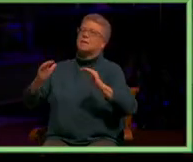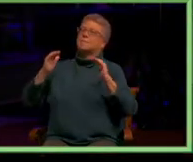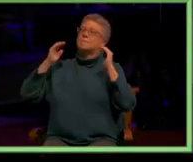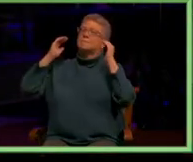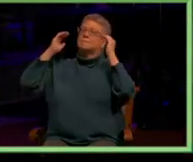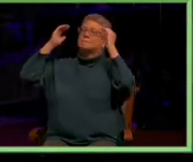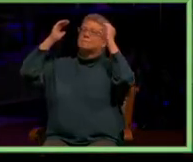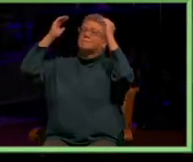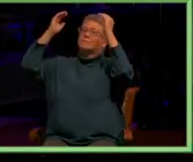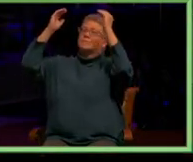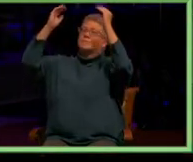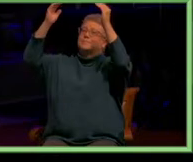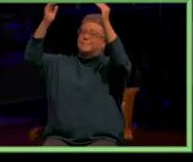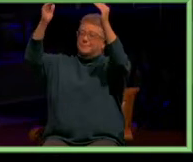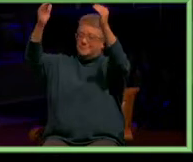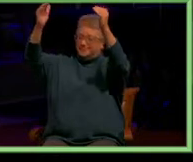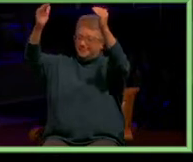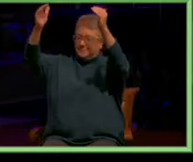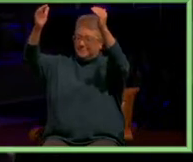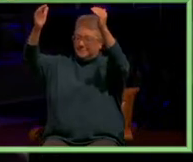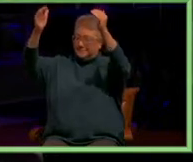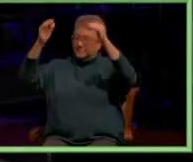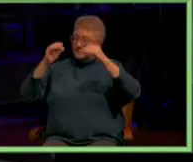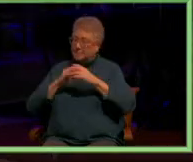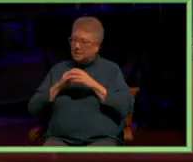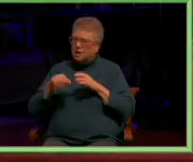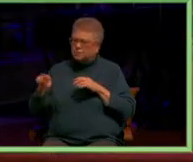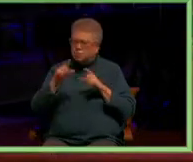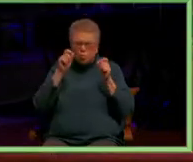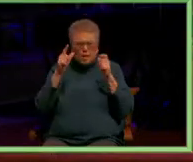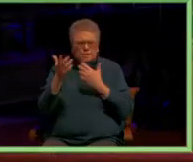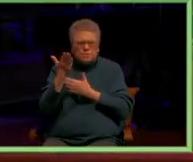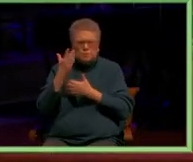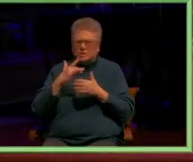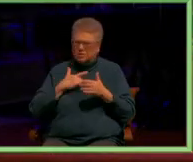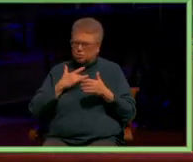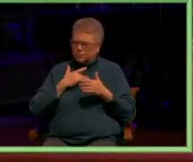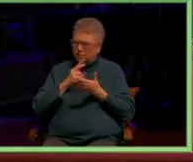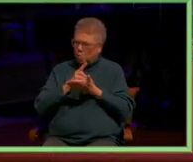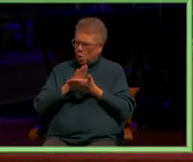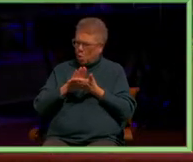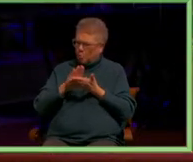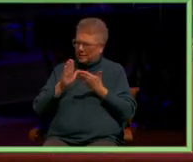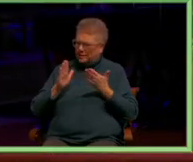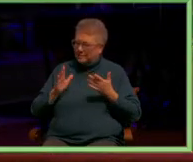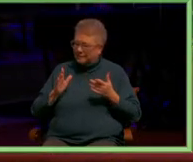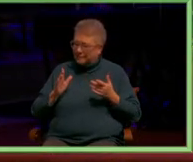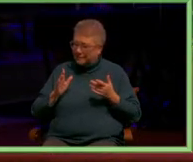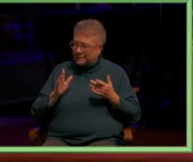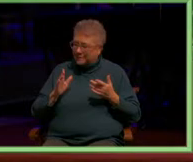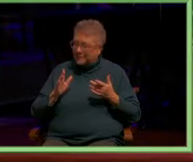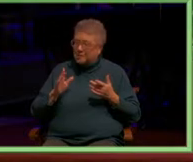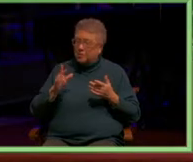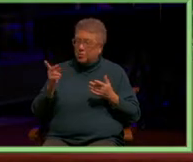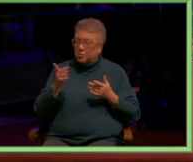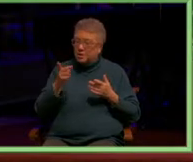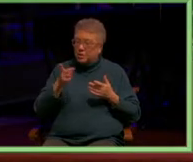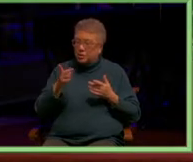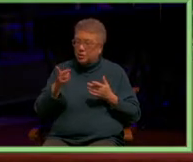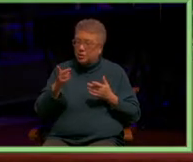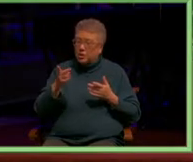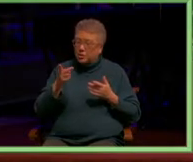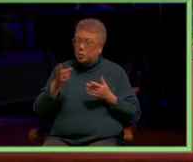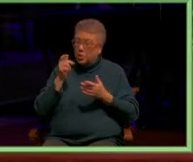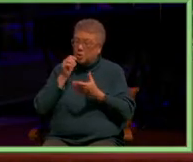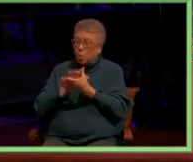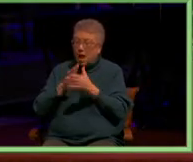reproach. Can I ask you a question? When you woke up this morning, did you feel holy? When you and your wife argued on the way to church,